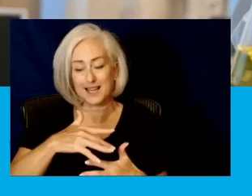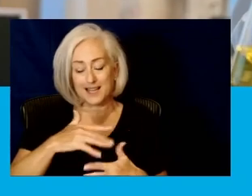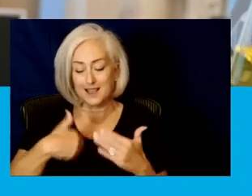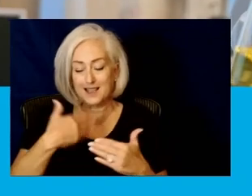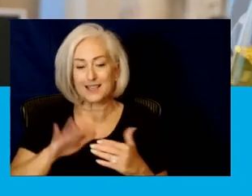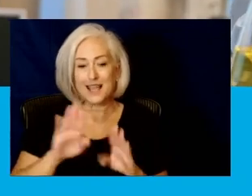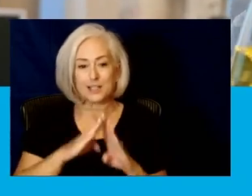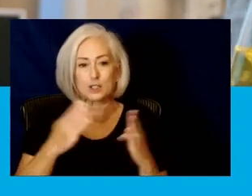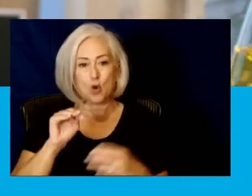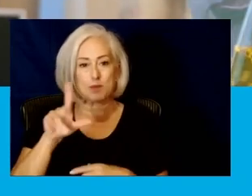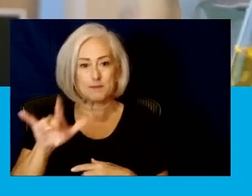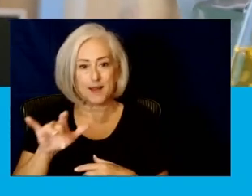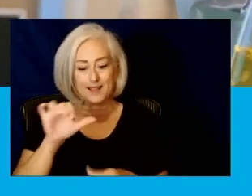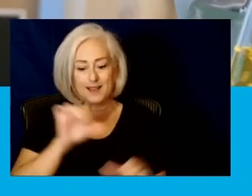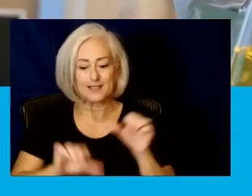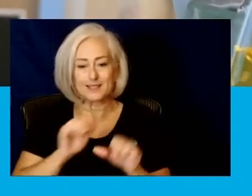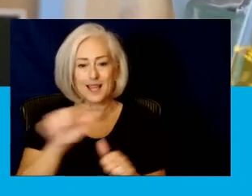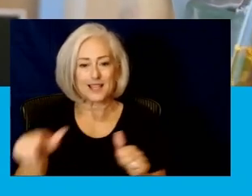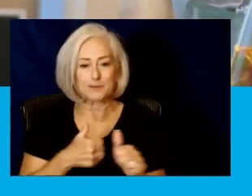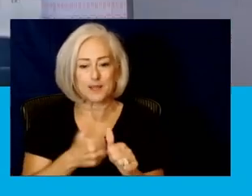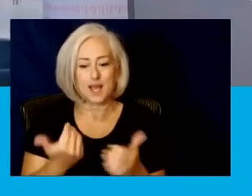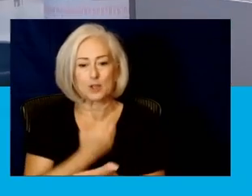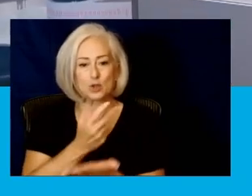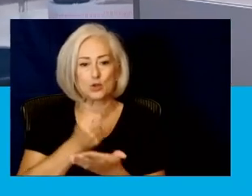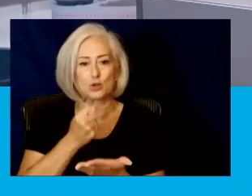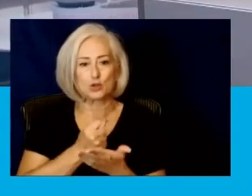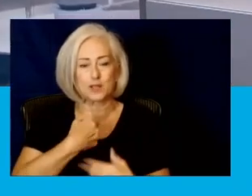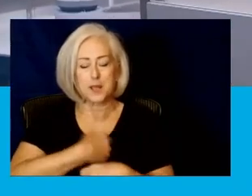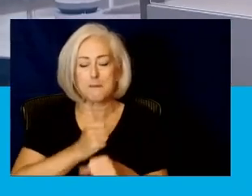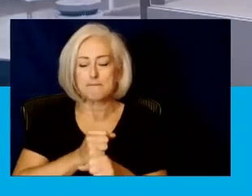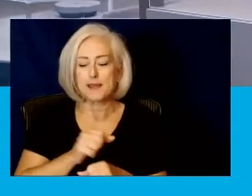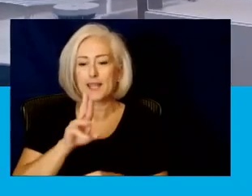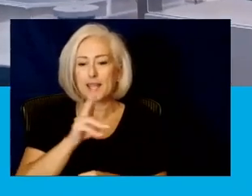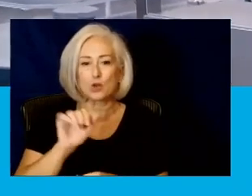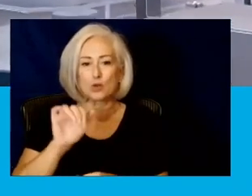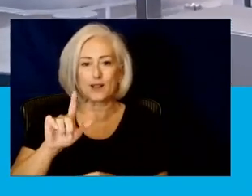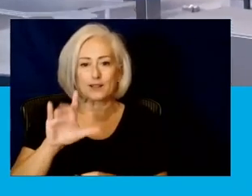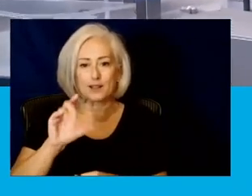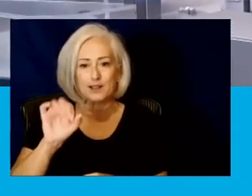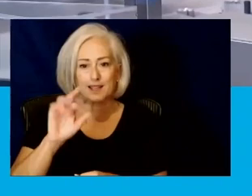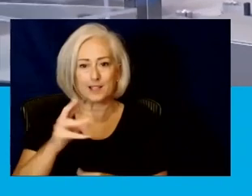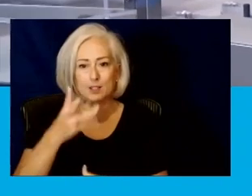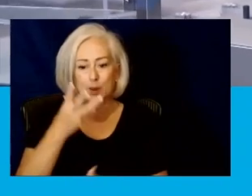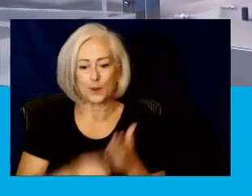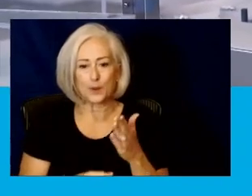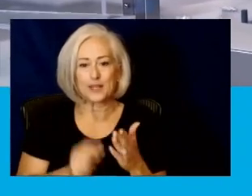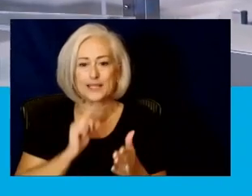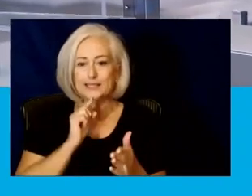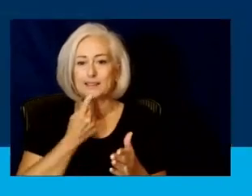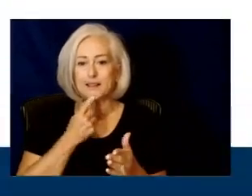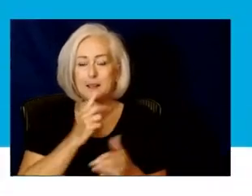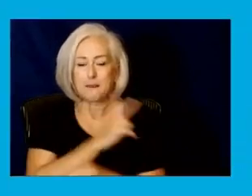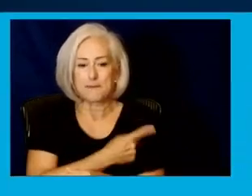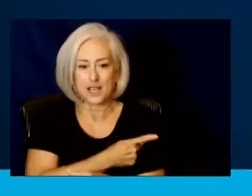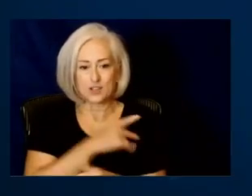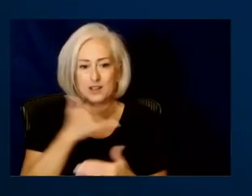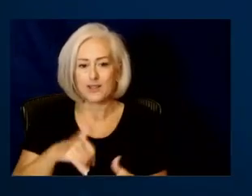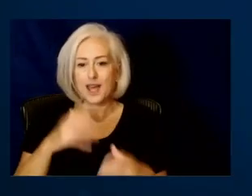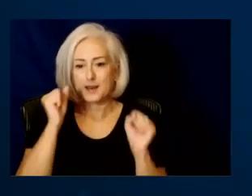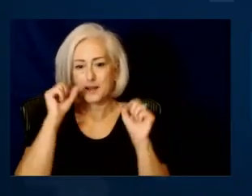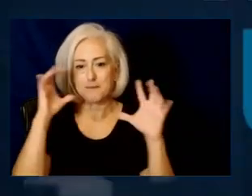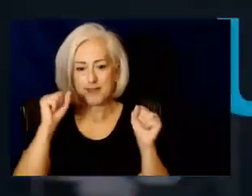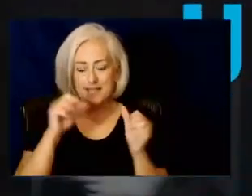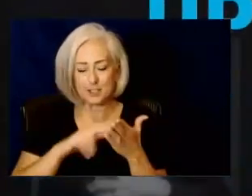the science behind a new treatment that made rectal cancer disappear in acute patients. The remarkable research, Wednesday at 8.